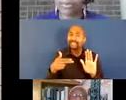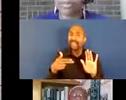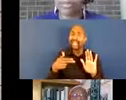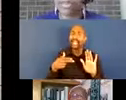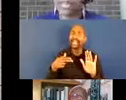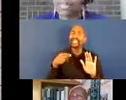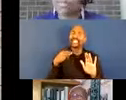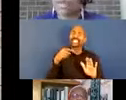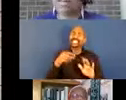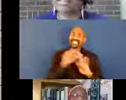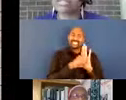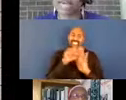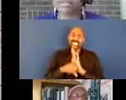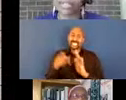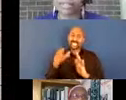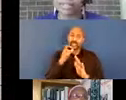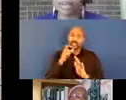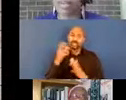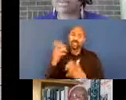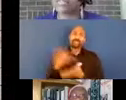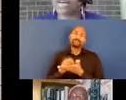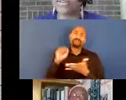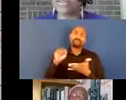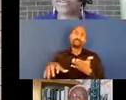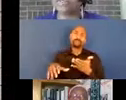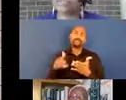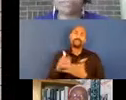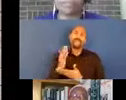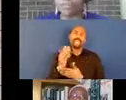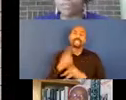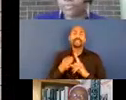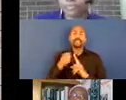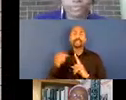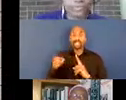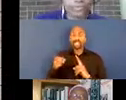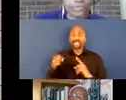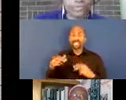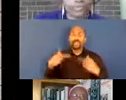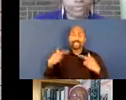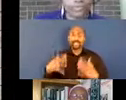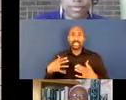capitals, even while espousing democratic values?